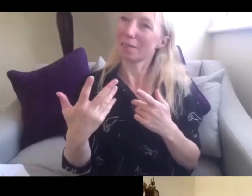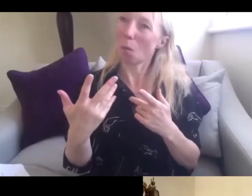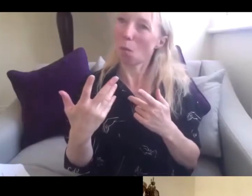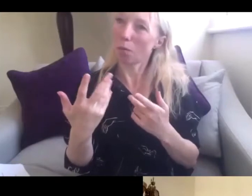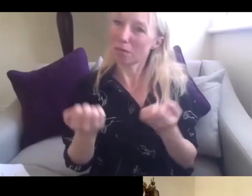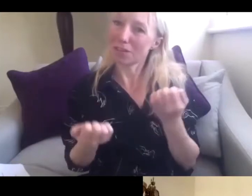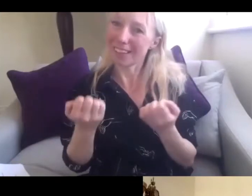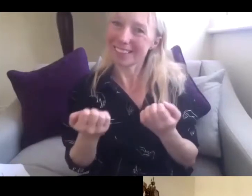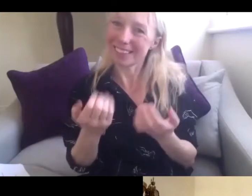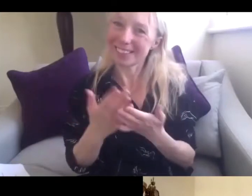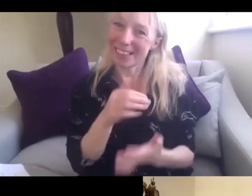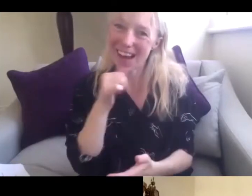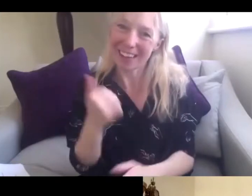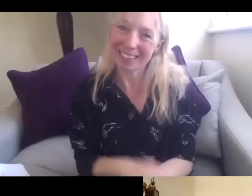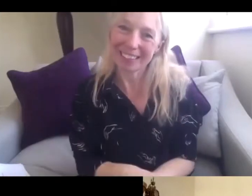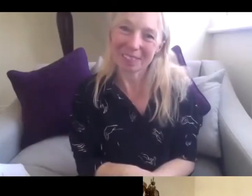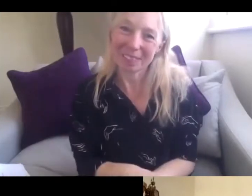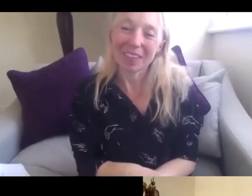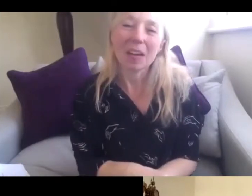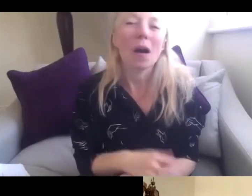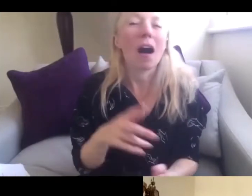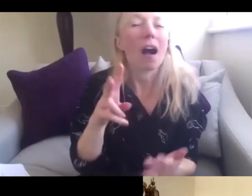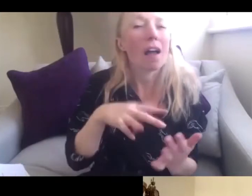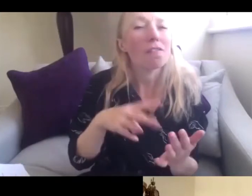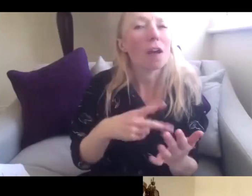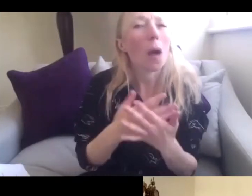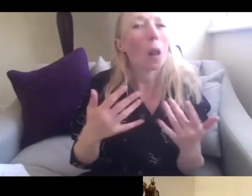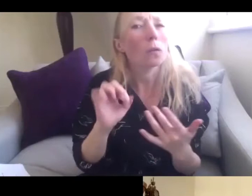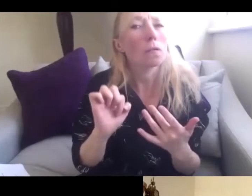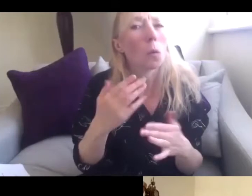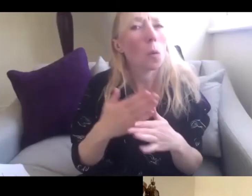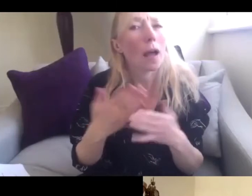Yeah, it seems to be, because I've read quite a bit of your work now, and it seems to be you do